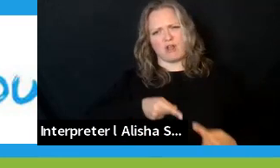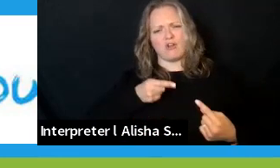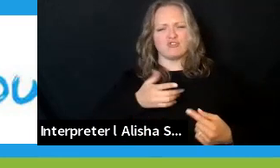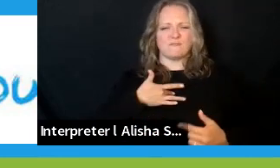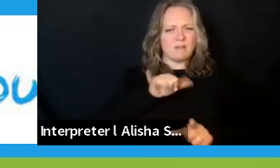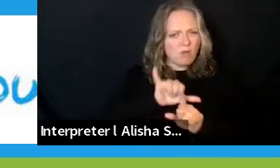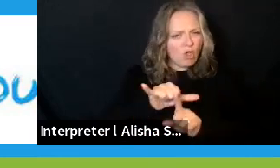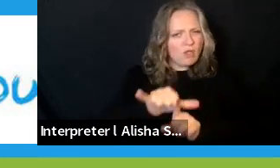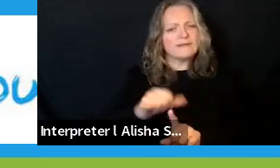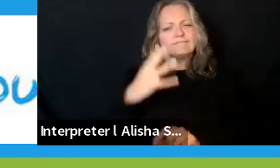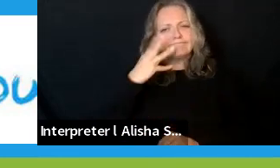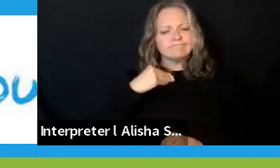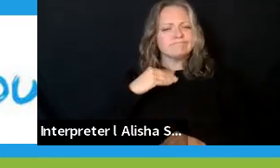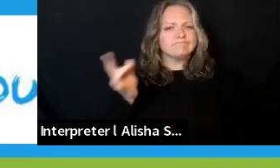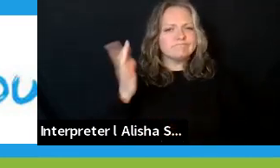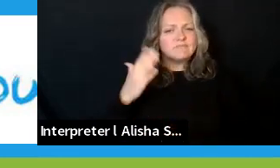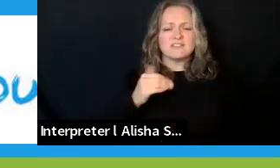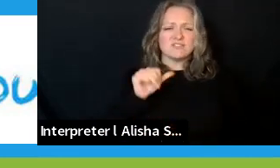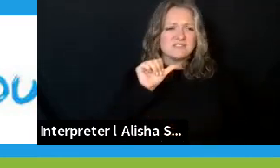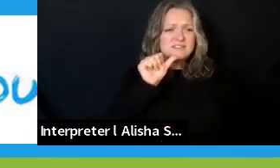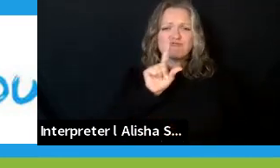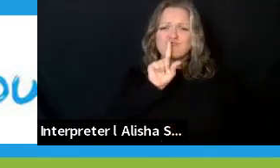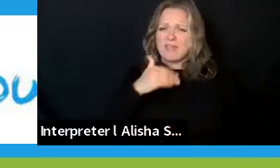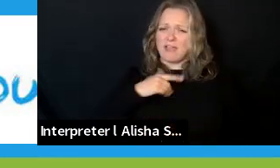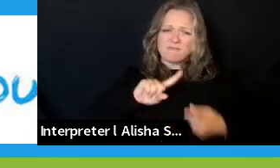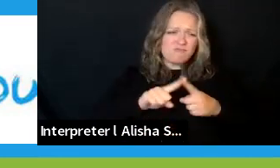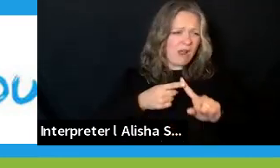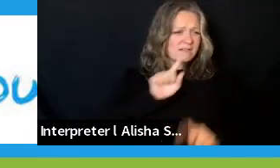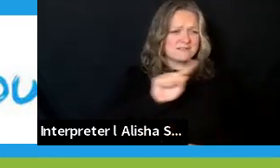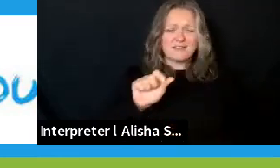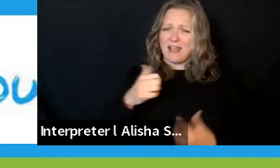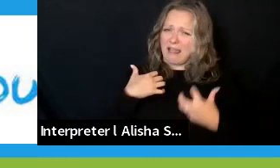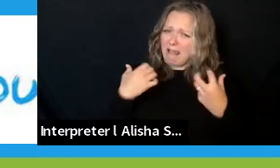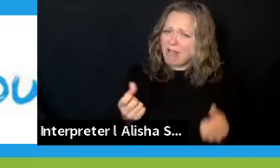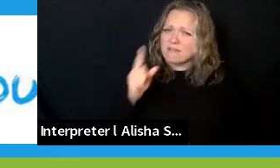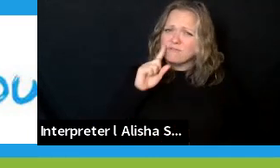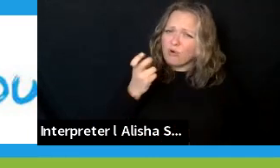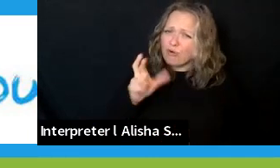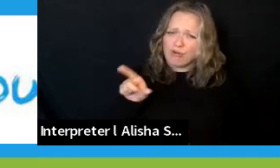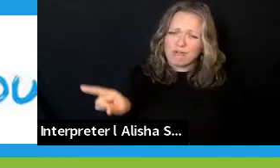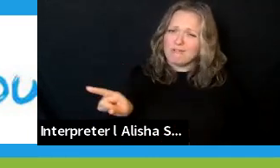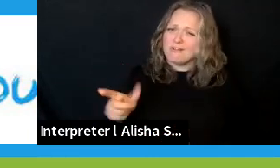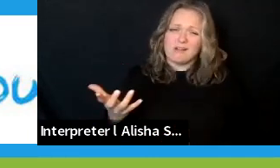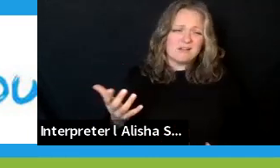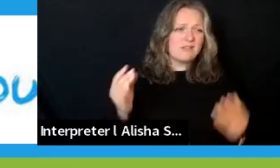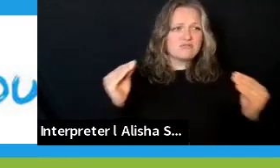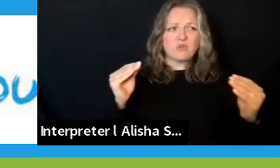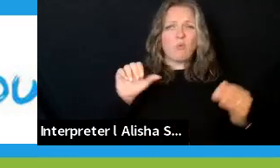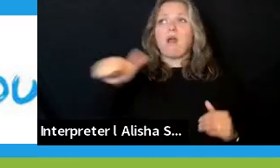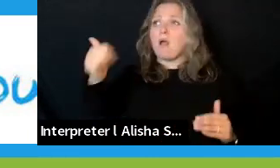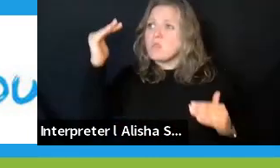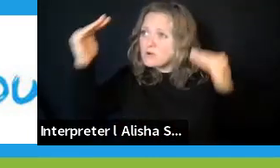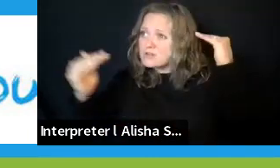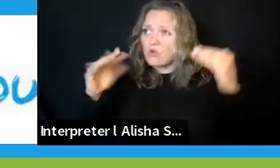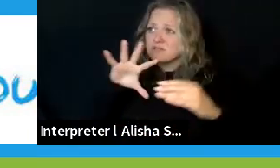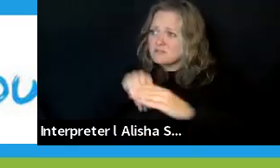bullied. She didn't have friends that really were healthy for her. and she didn't really have those adult figures in